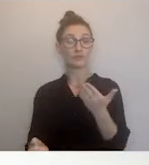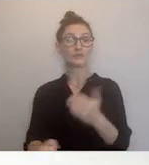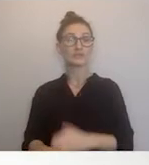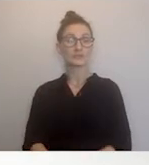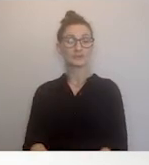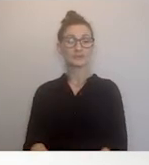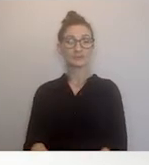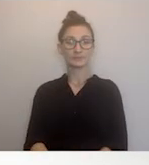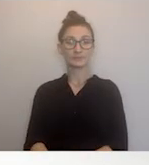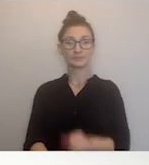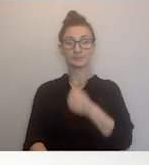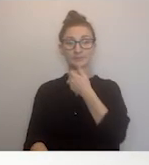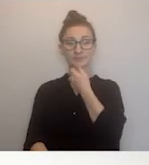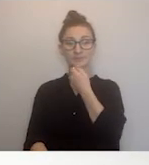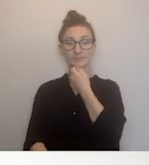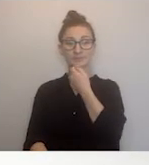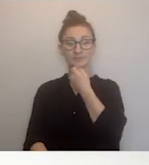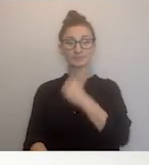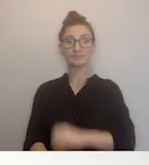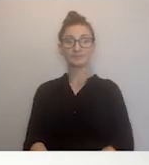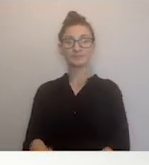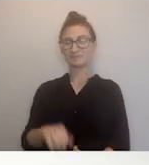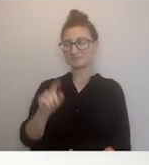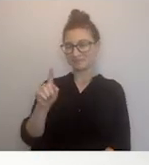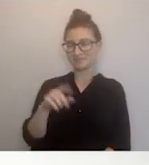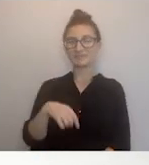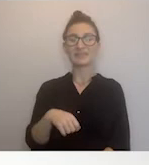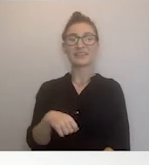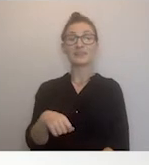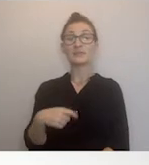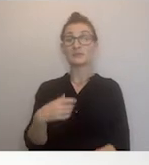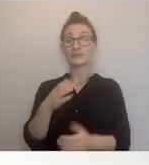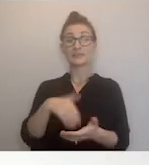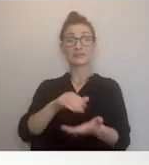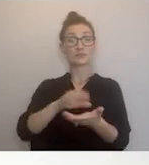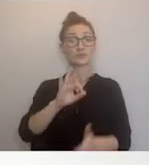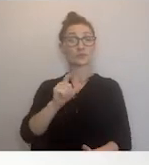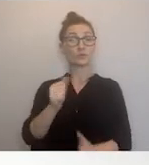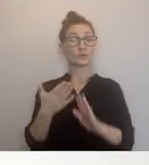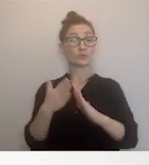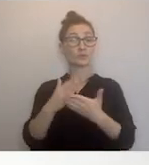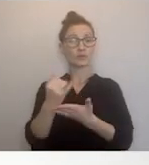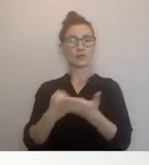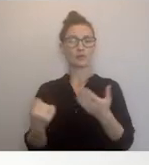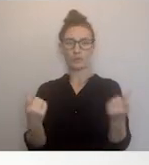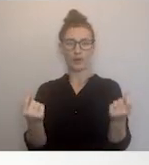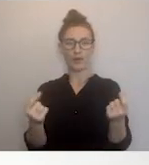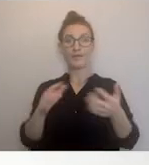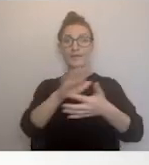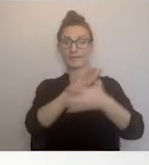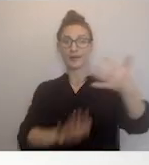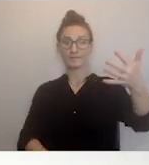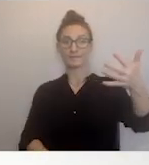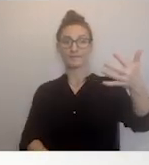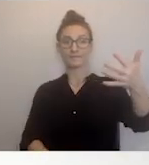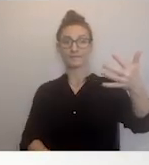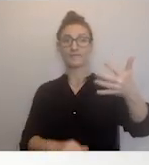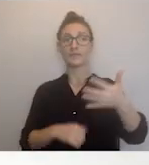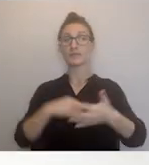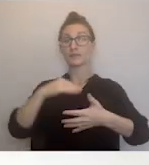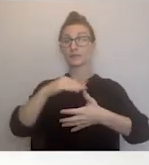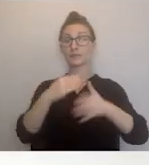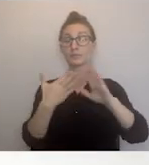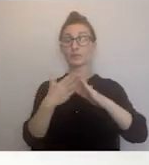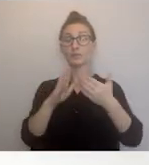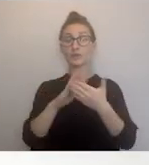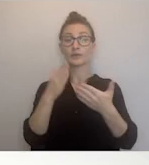Arts. I oversee, I'll get to that in a second. So what is Central Florida Community Arts? We have 5 main divisions.